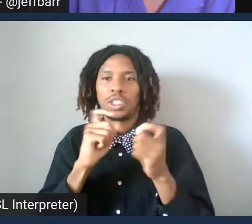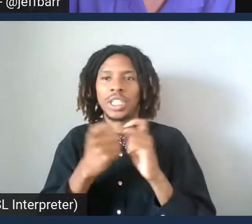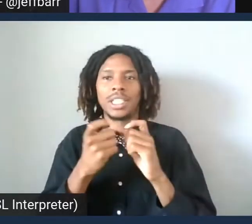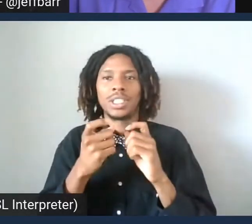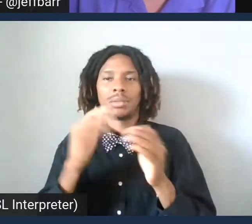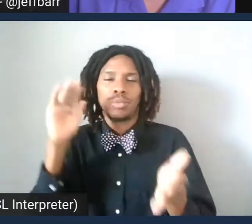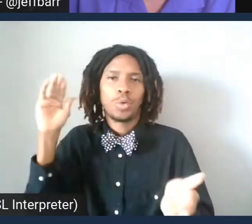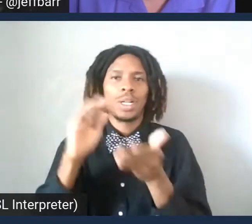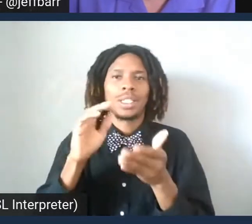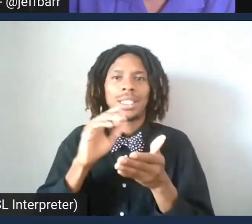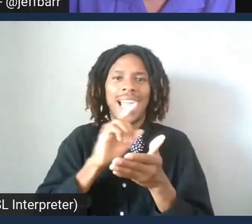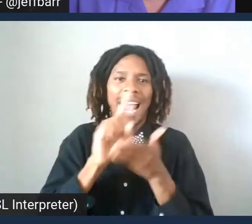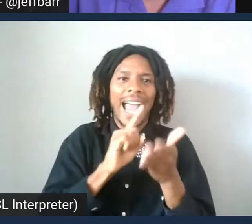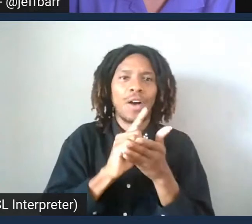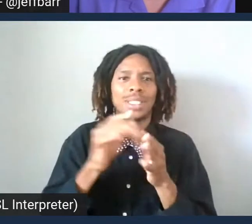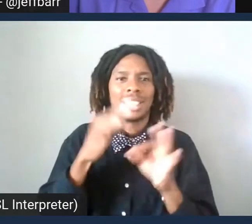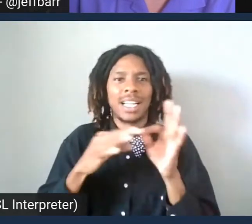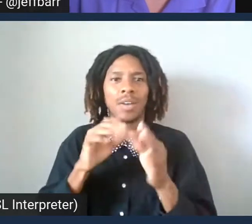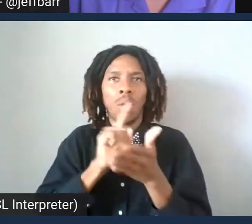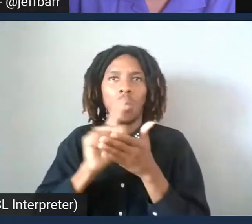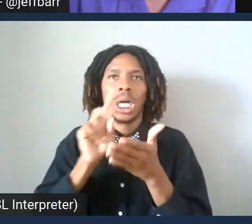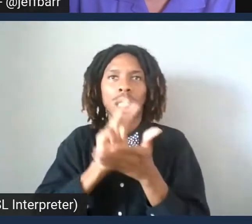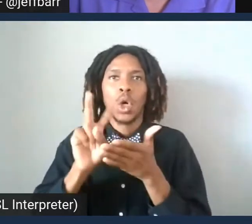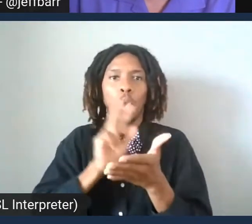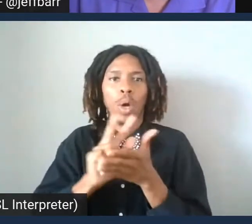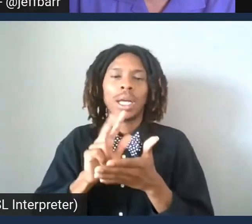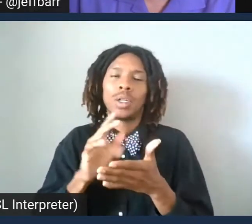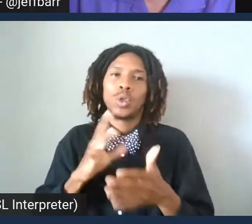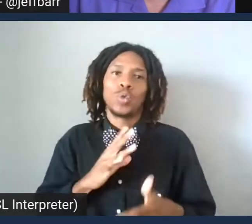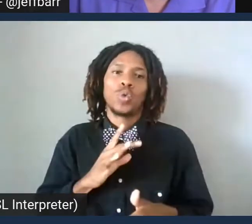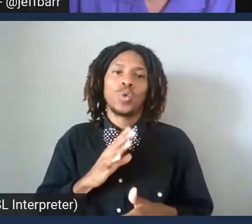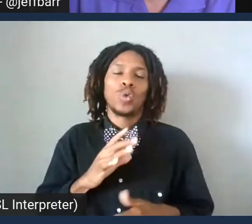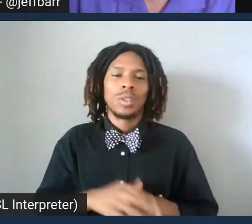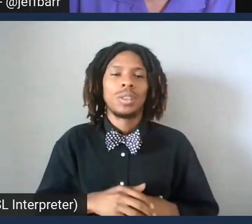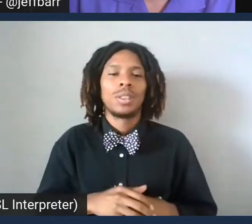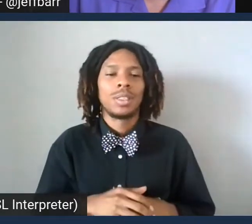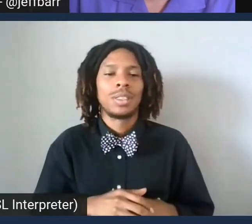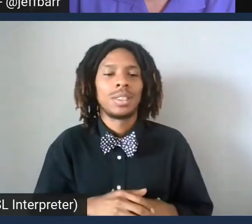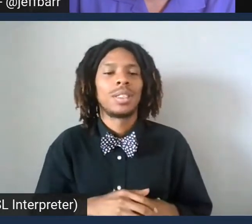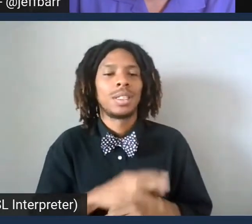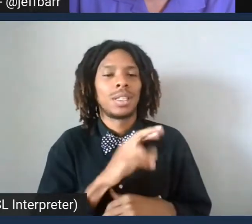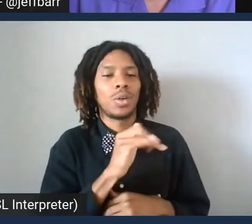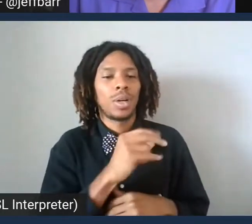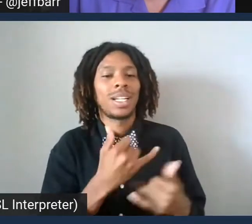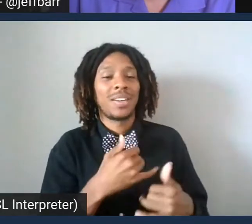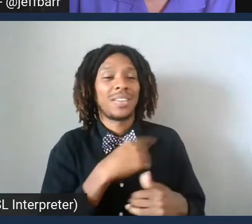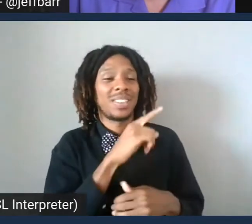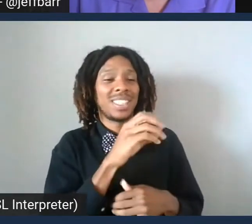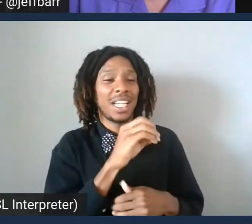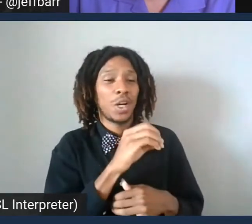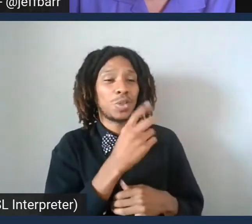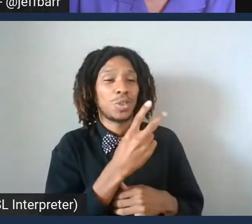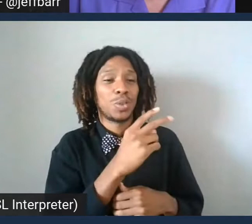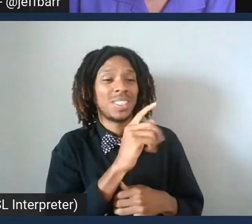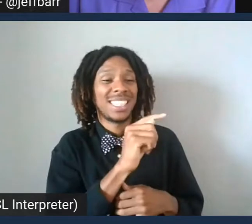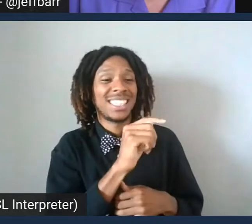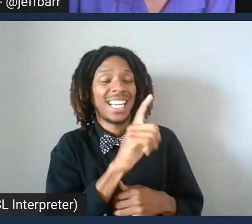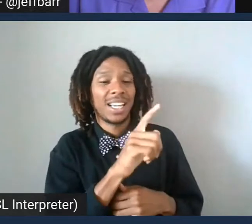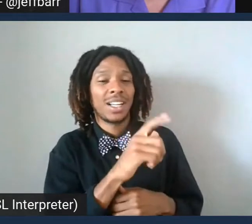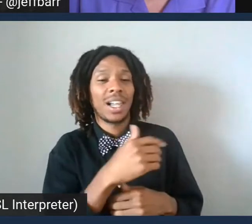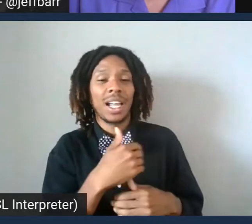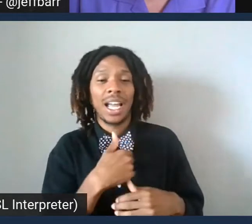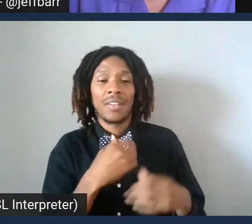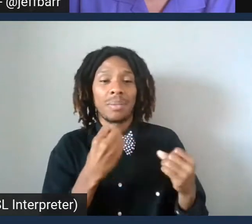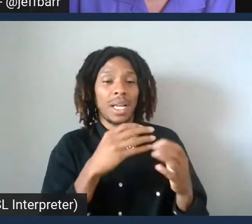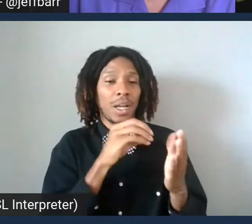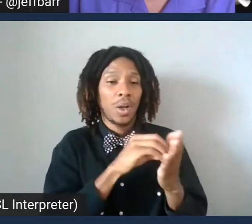rather than weeks is like actually pretty nice. Absolutely. In Routery 3, we have zero TTL as well. And a lot of our internal DNS records